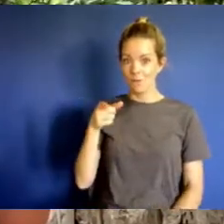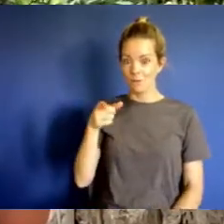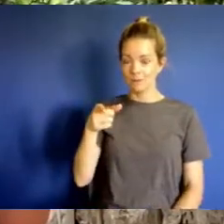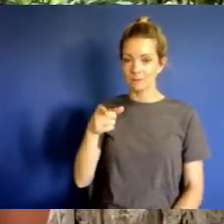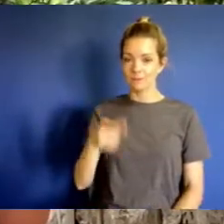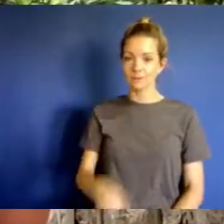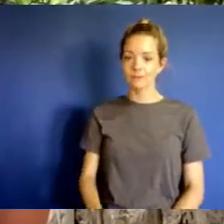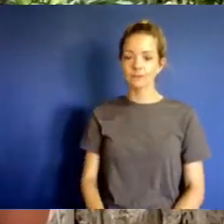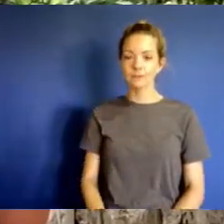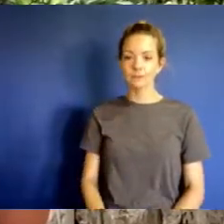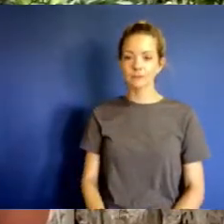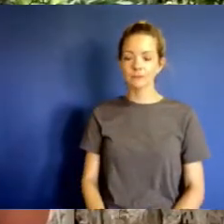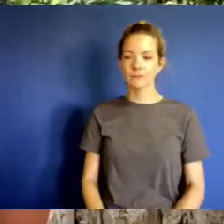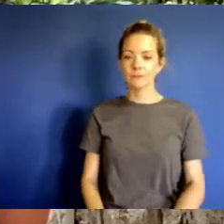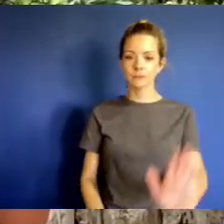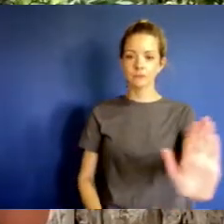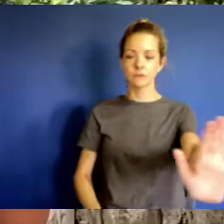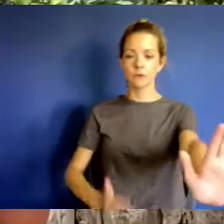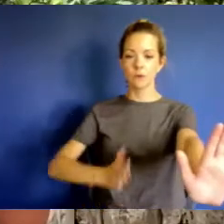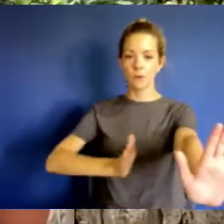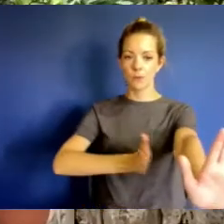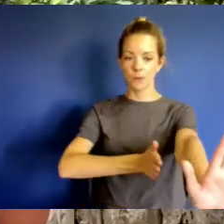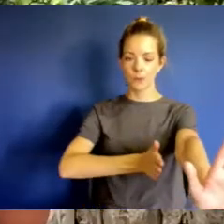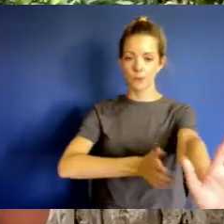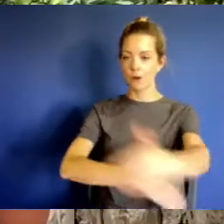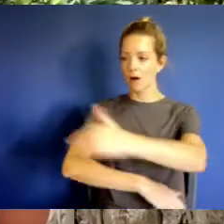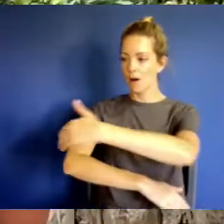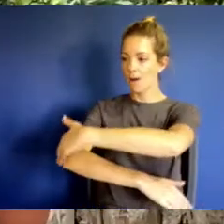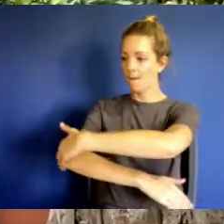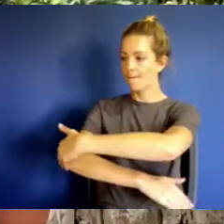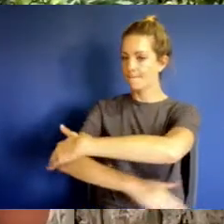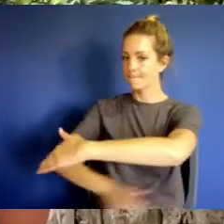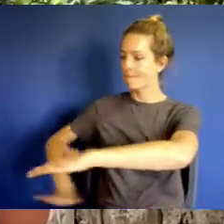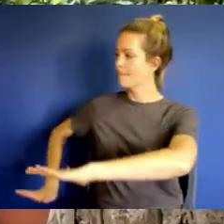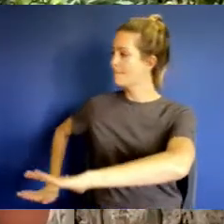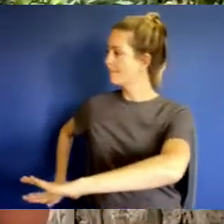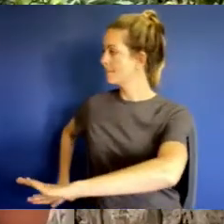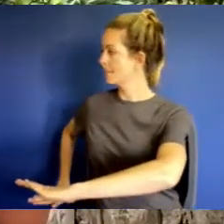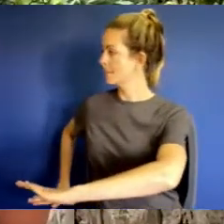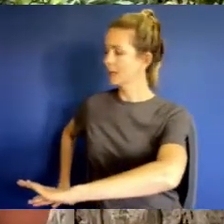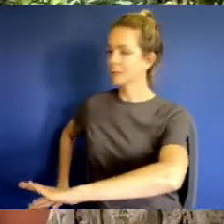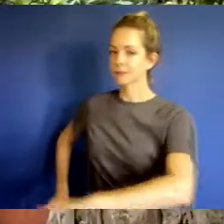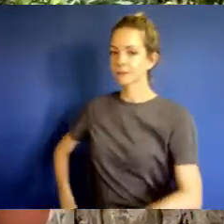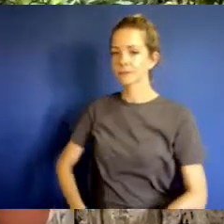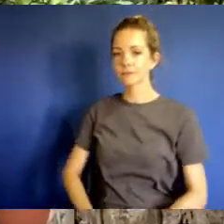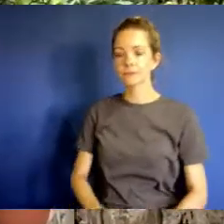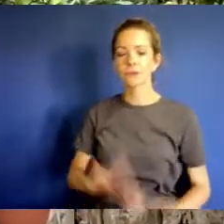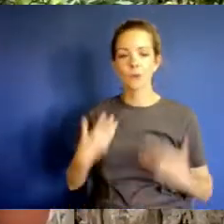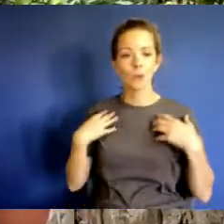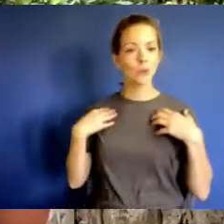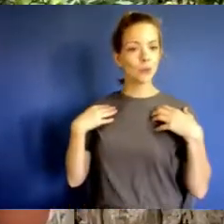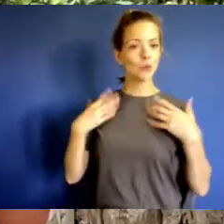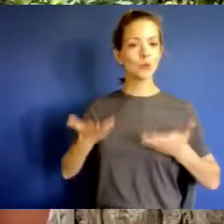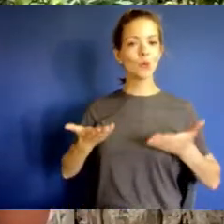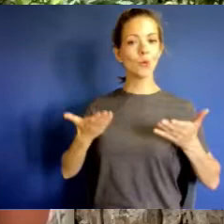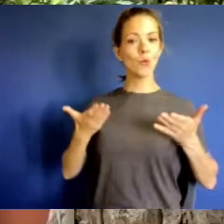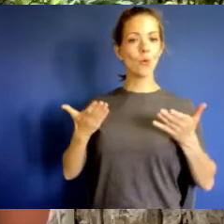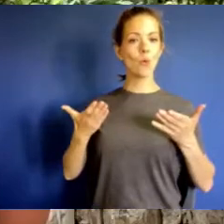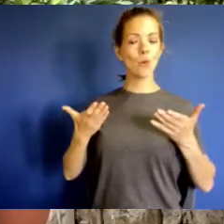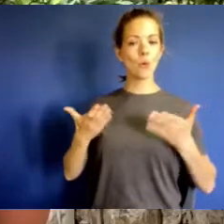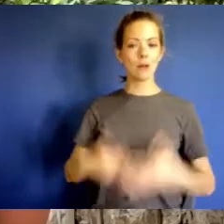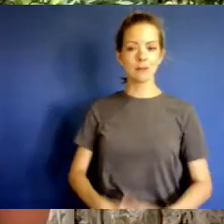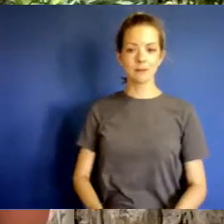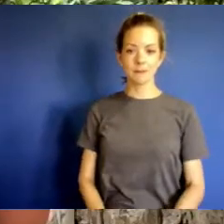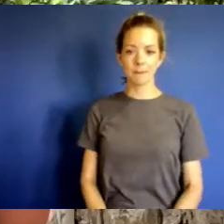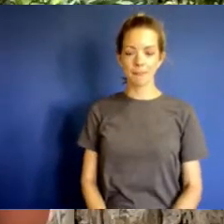across, bring the right arm across to the left thigh. Take the left shoulder back,